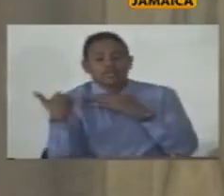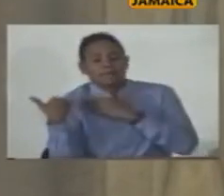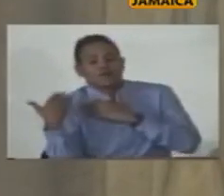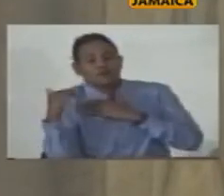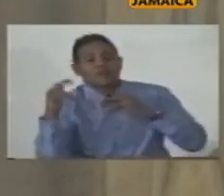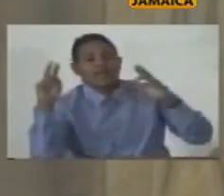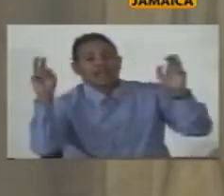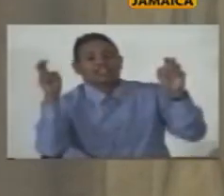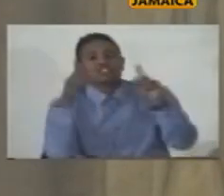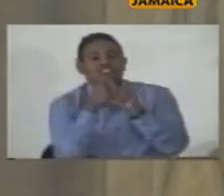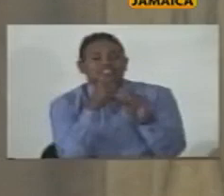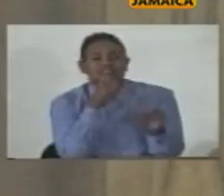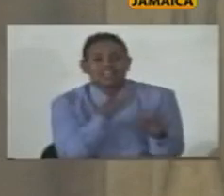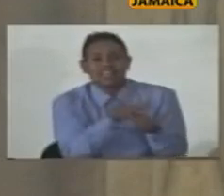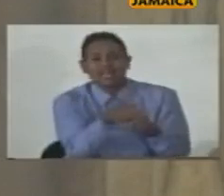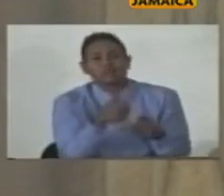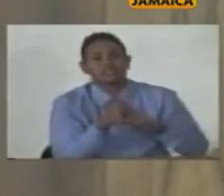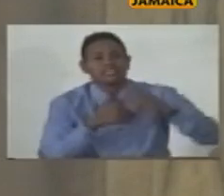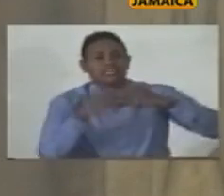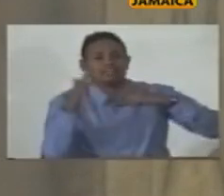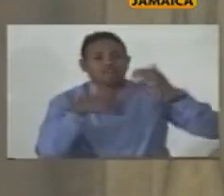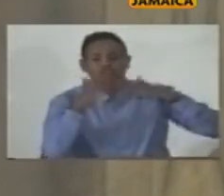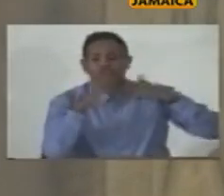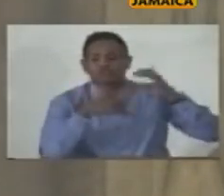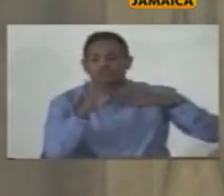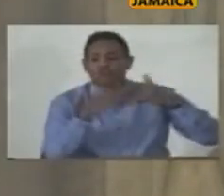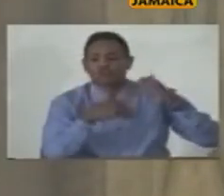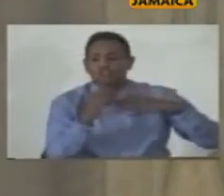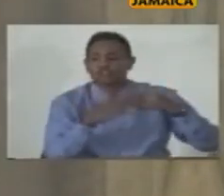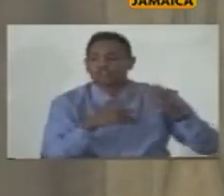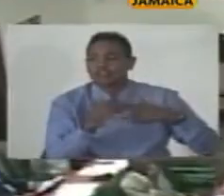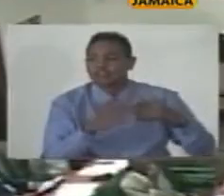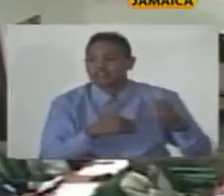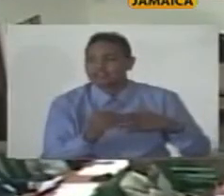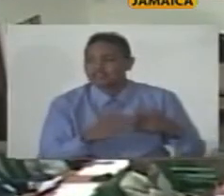of inadequate infrastructure.